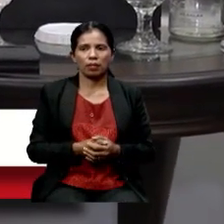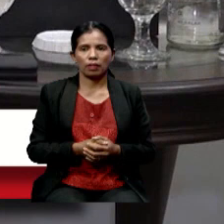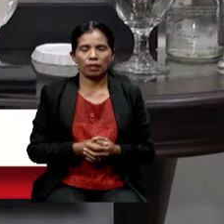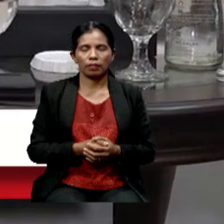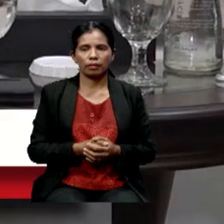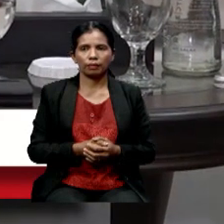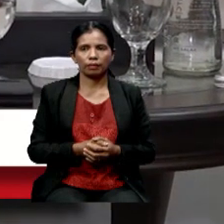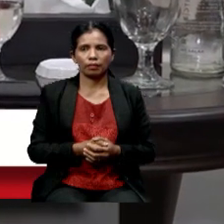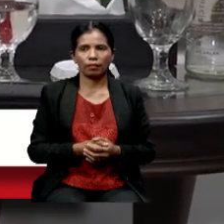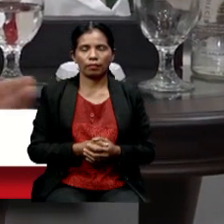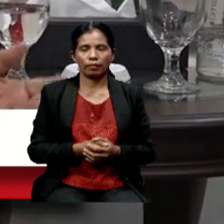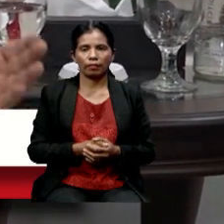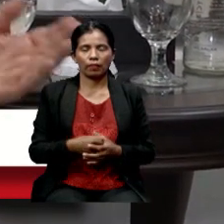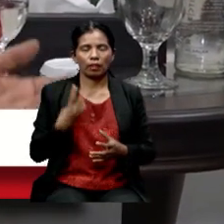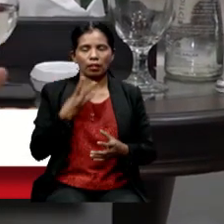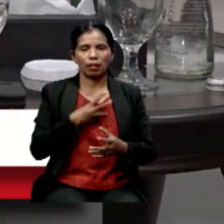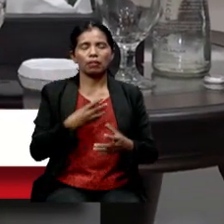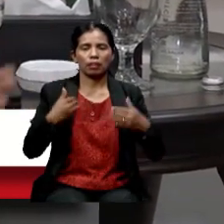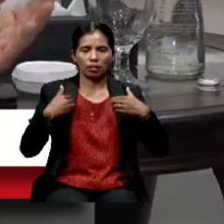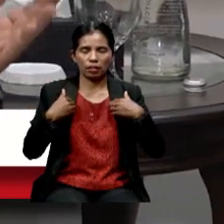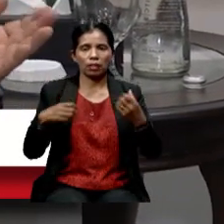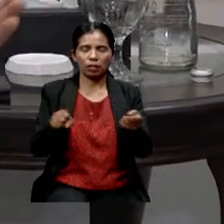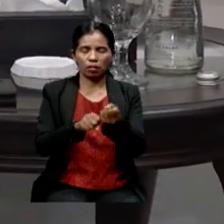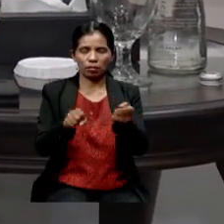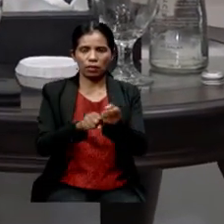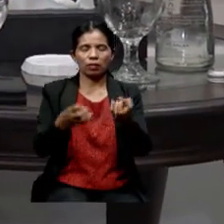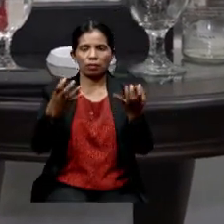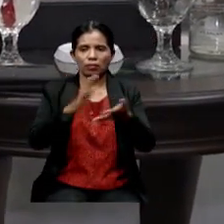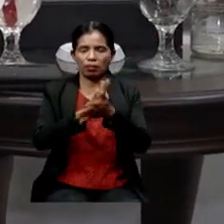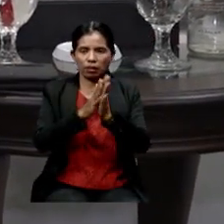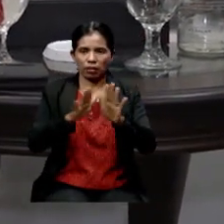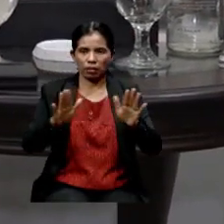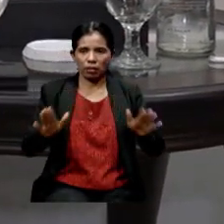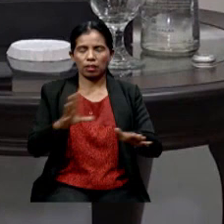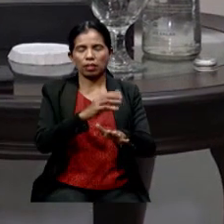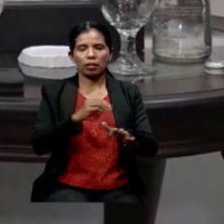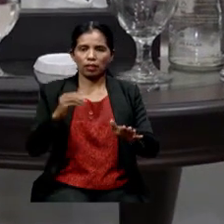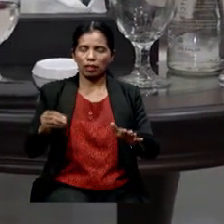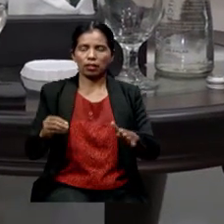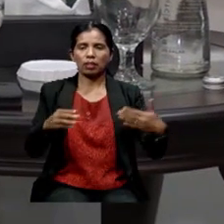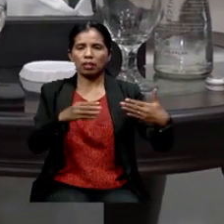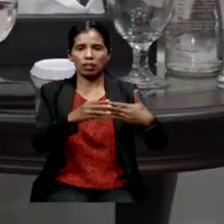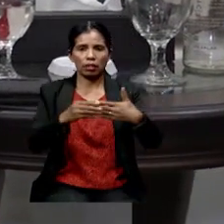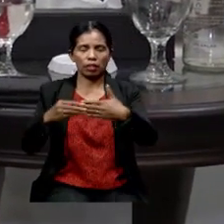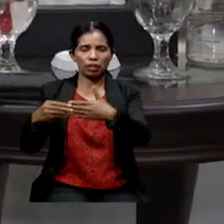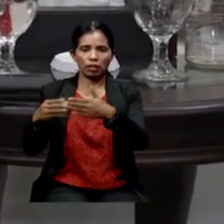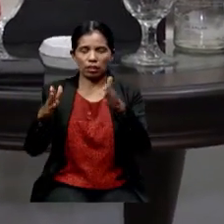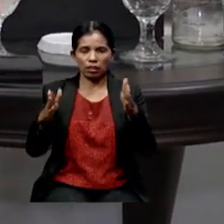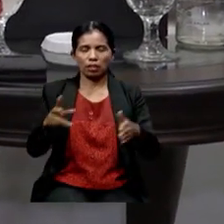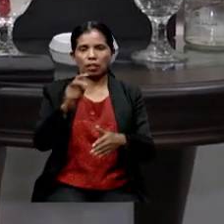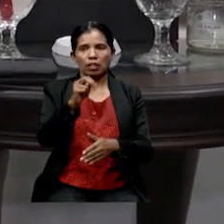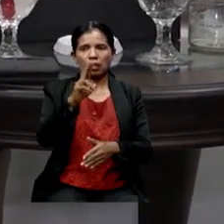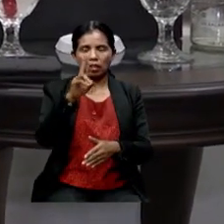legacy and like so many other past and the current leaders of NU that